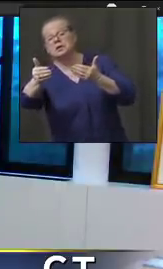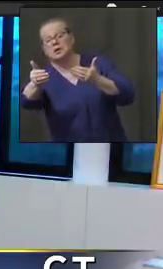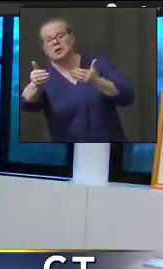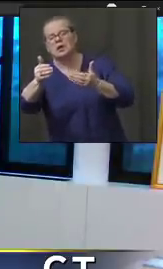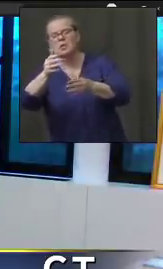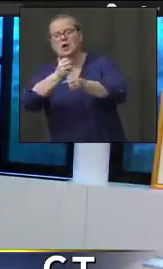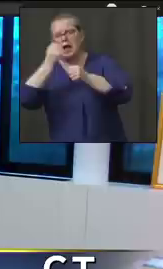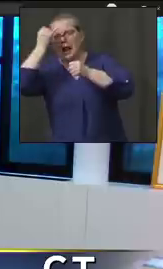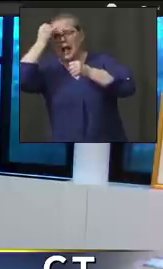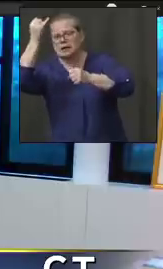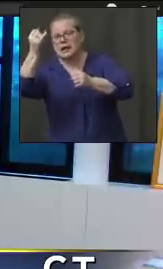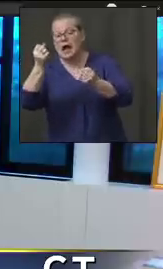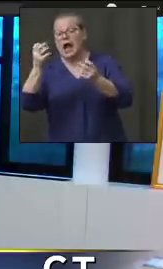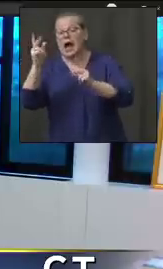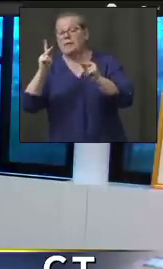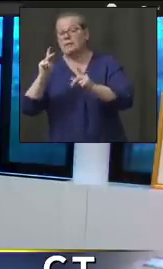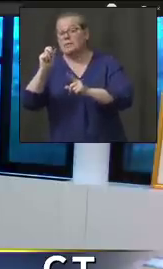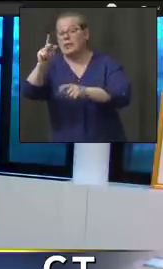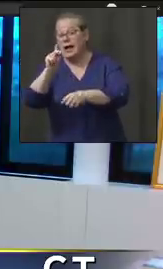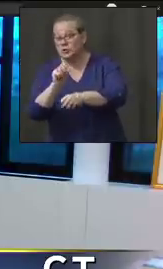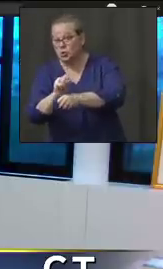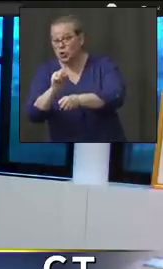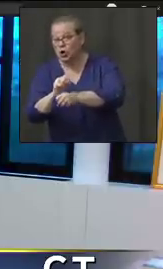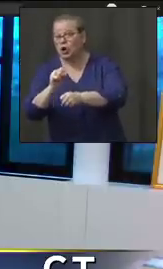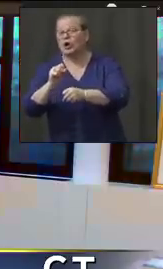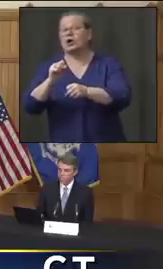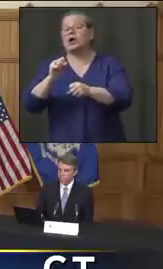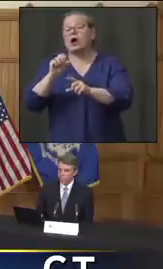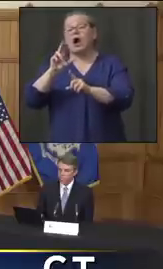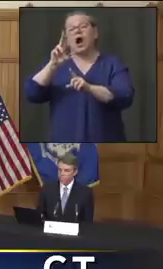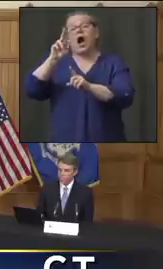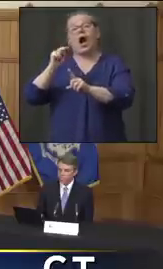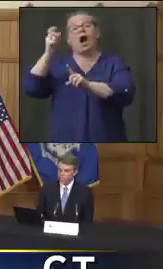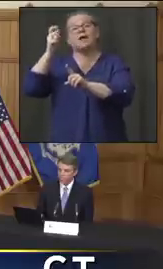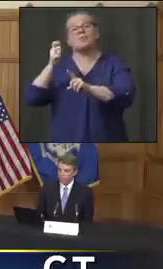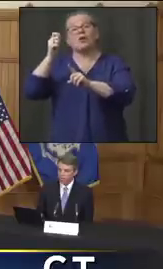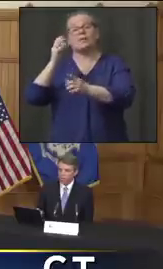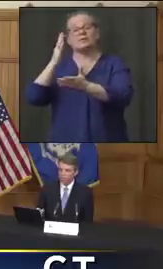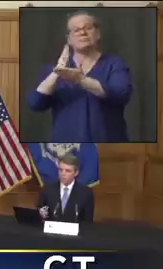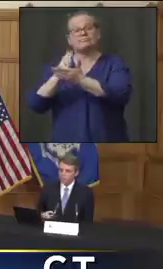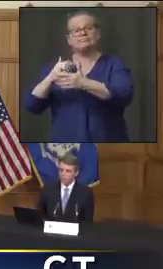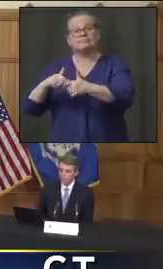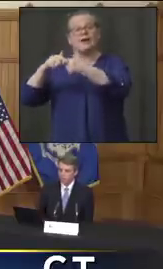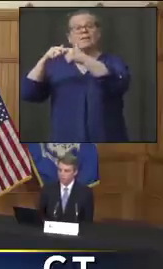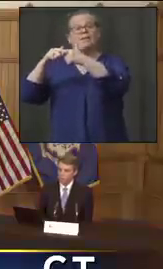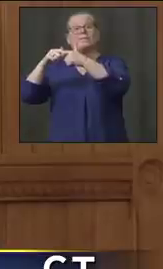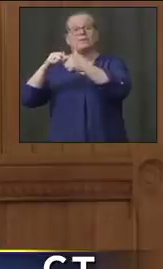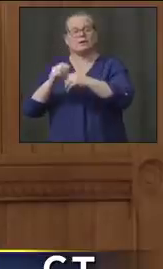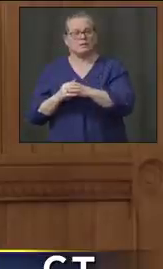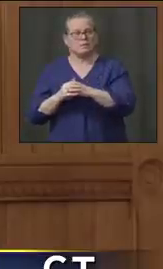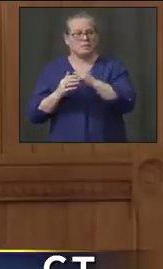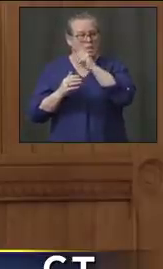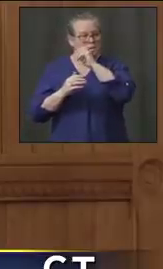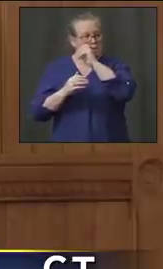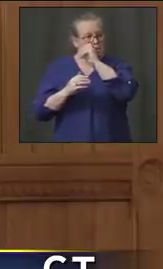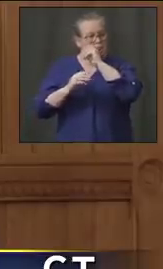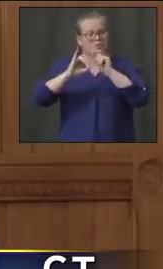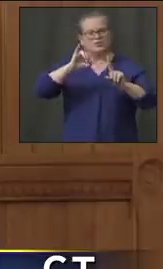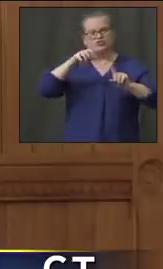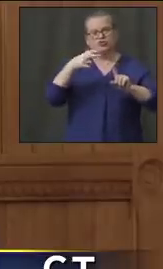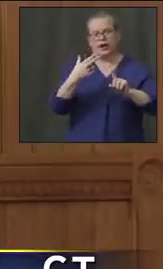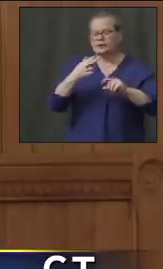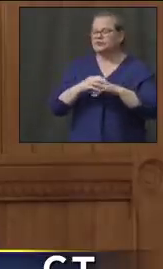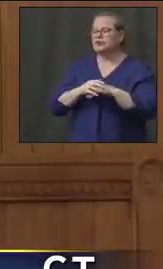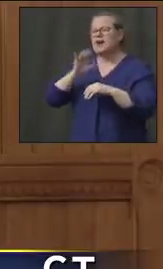benefits. Too early. Okay. As we do know that from the industries that are on the May 20th list, they represent 30%